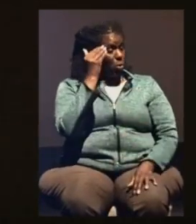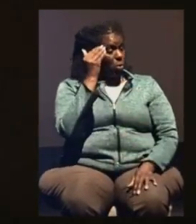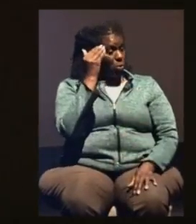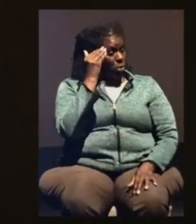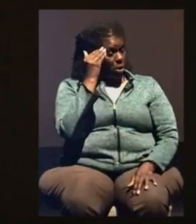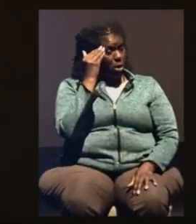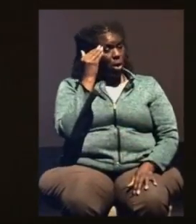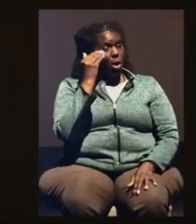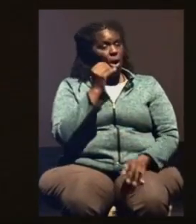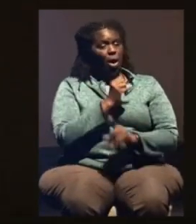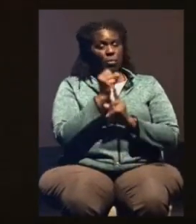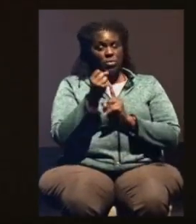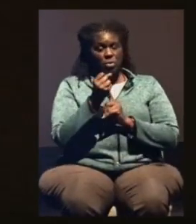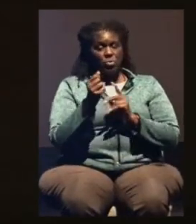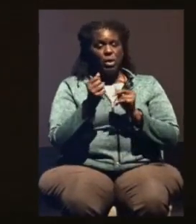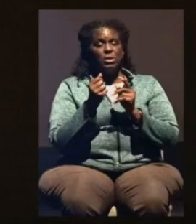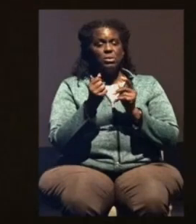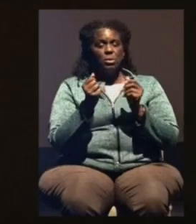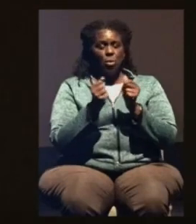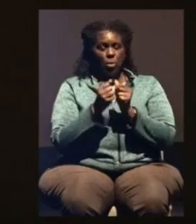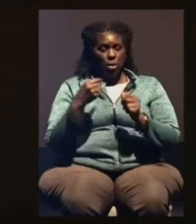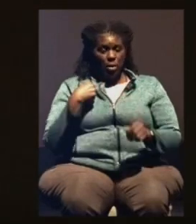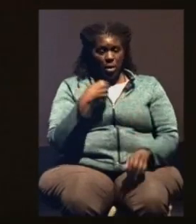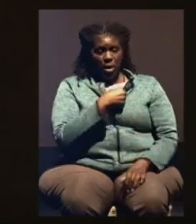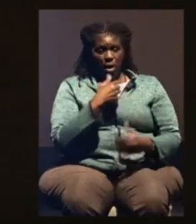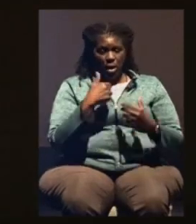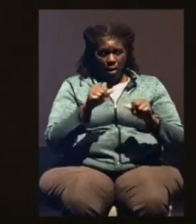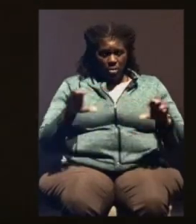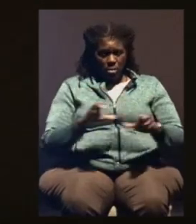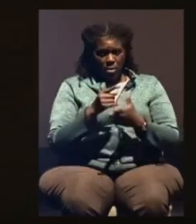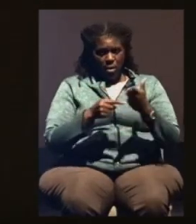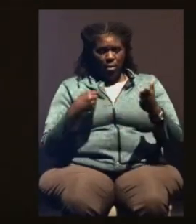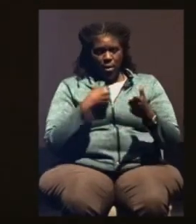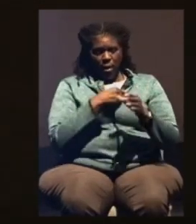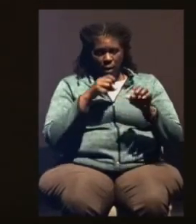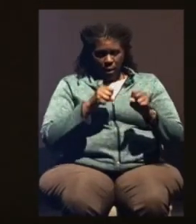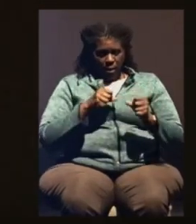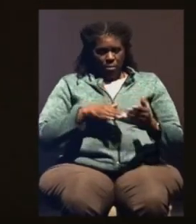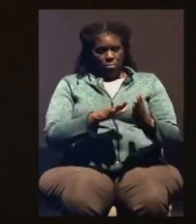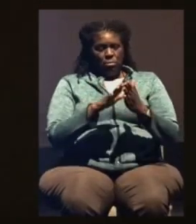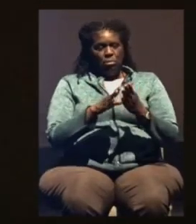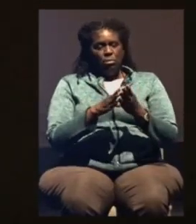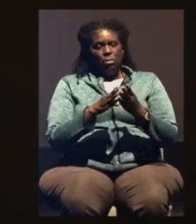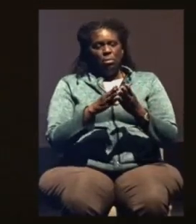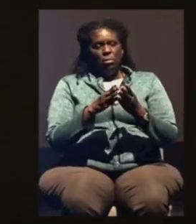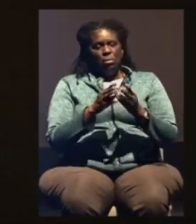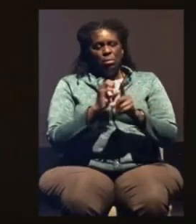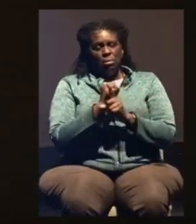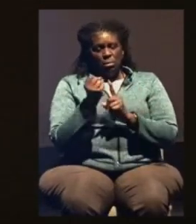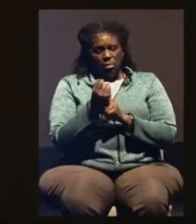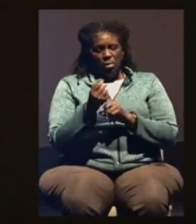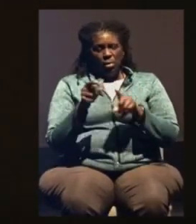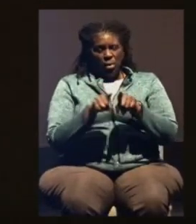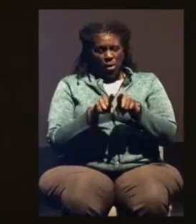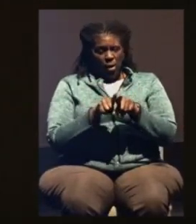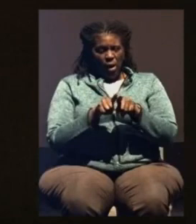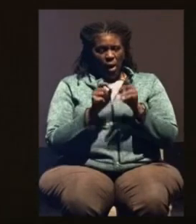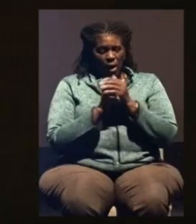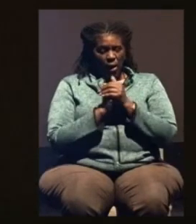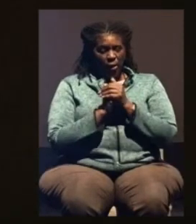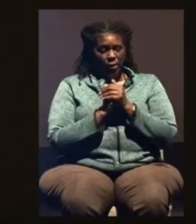this condition among us, right? And trying to do what we can to address it. But I think also addressing it